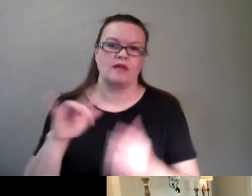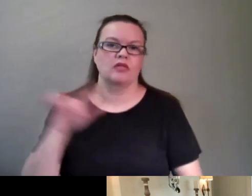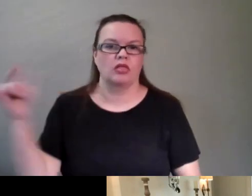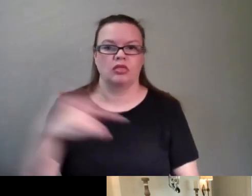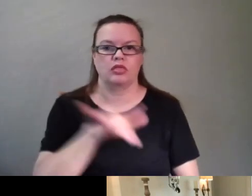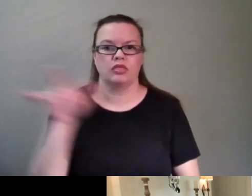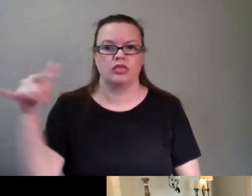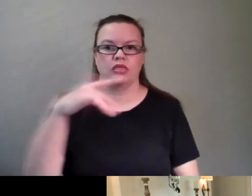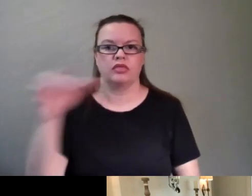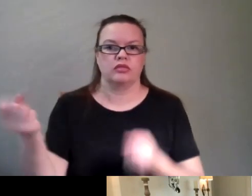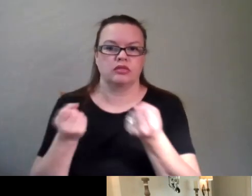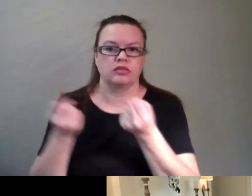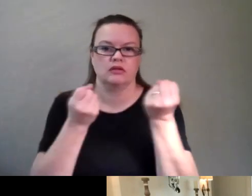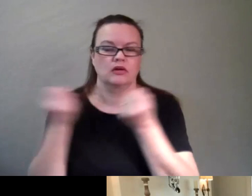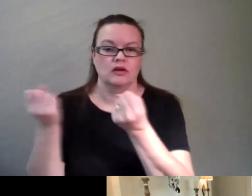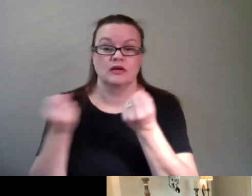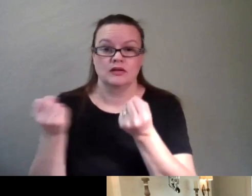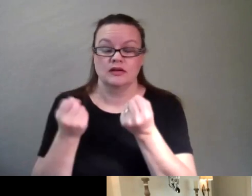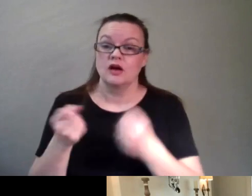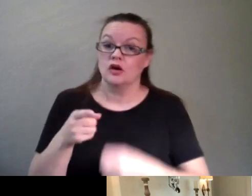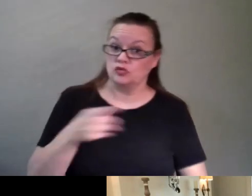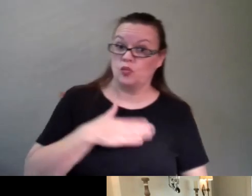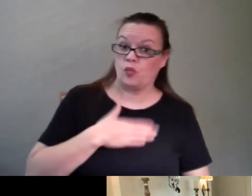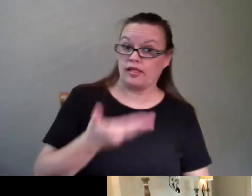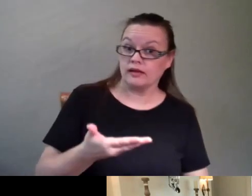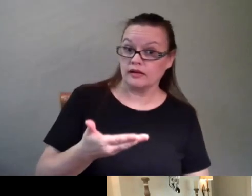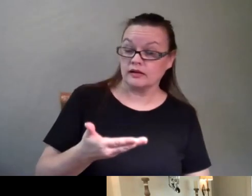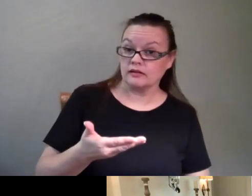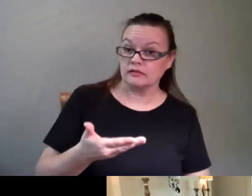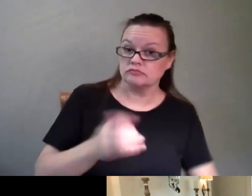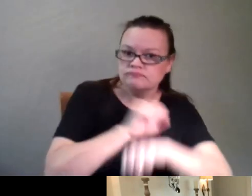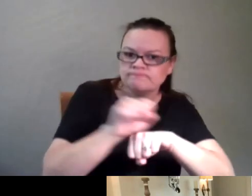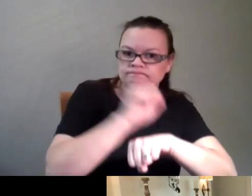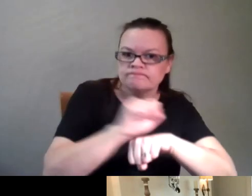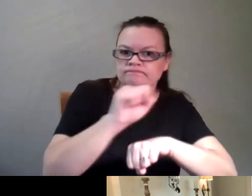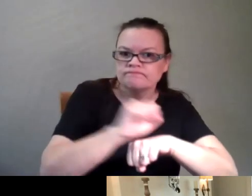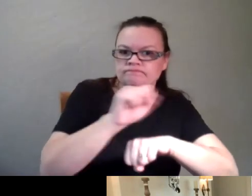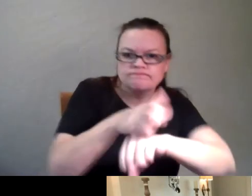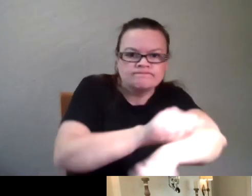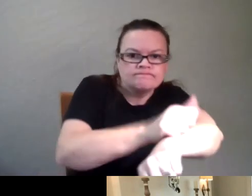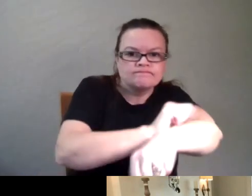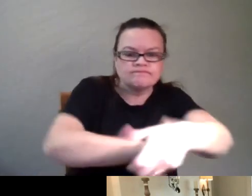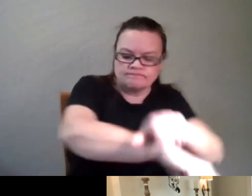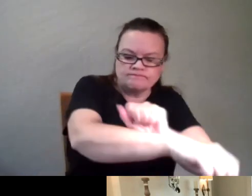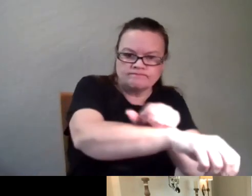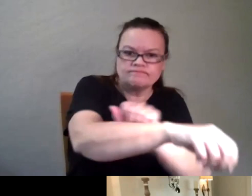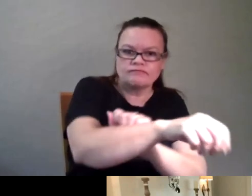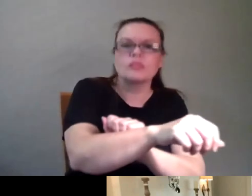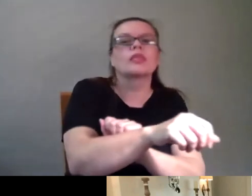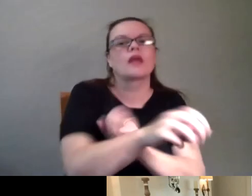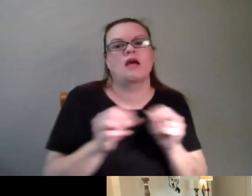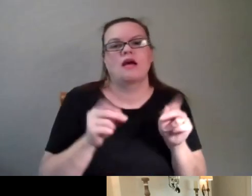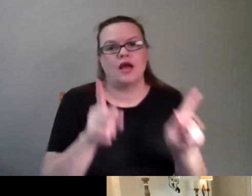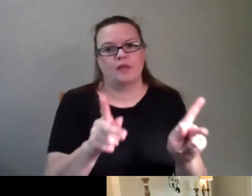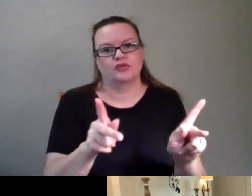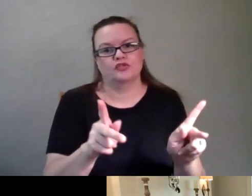you're willing to kind of put yourself out there, there's always going to be an opportunity to step up. If anything, I